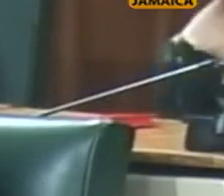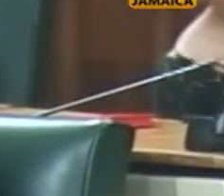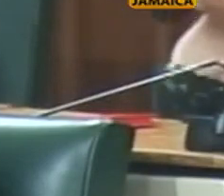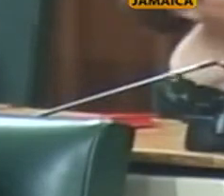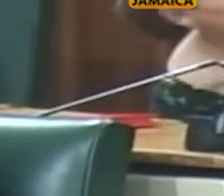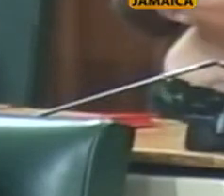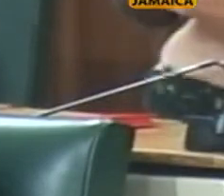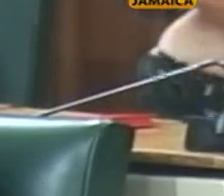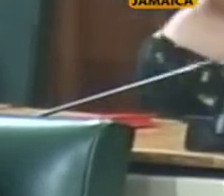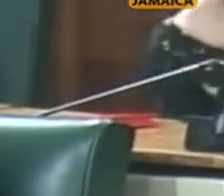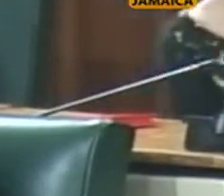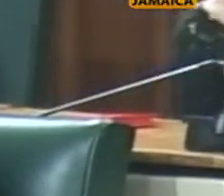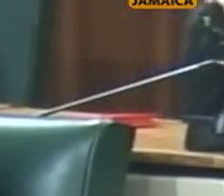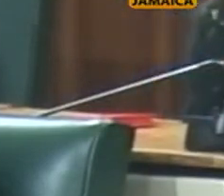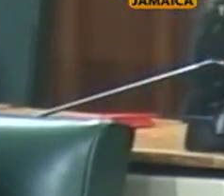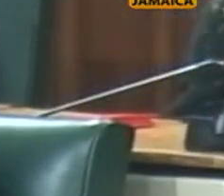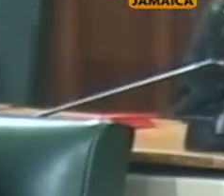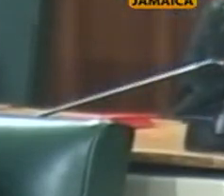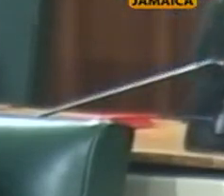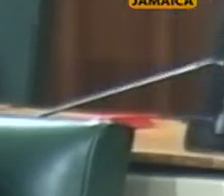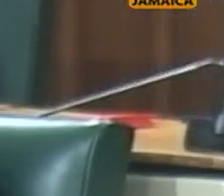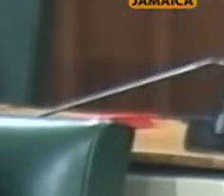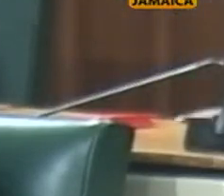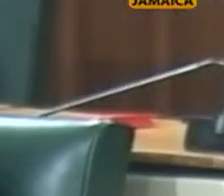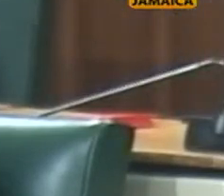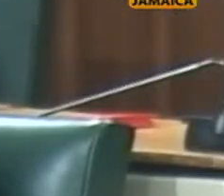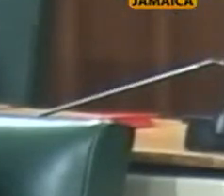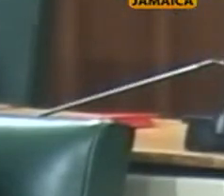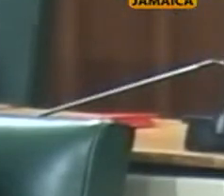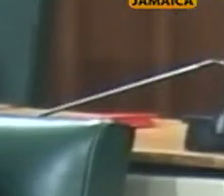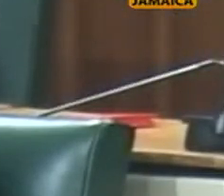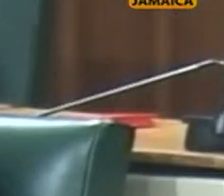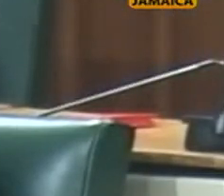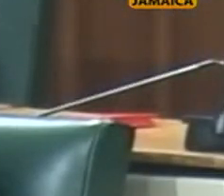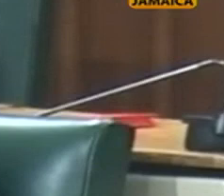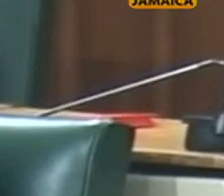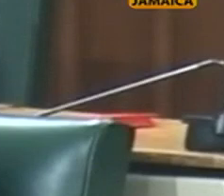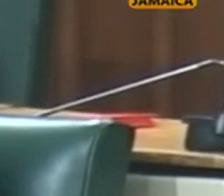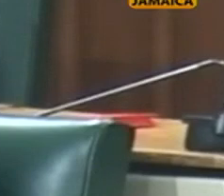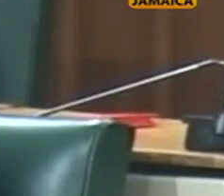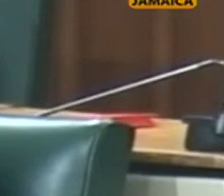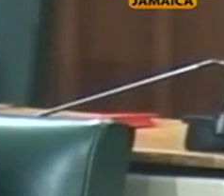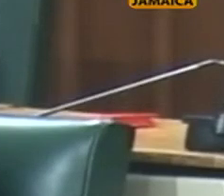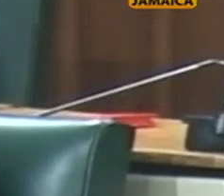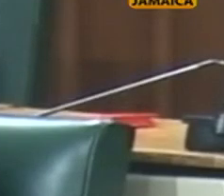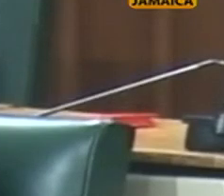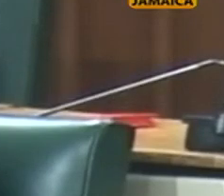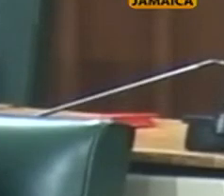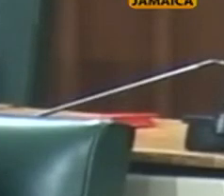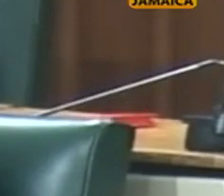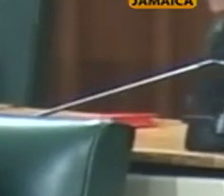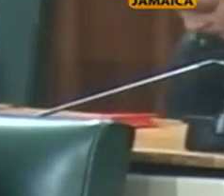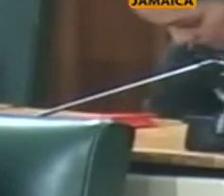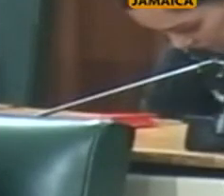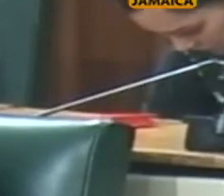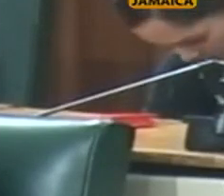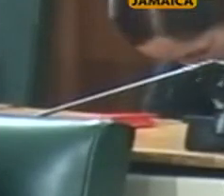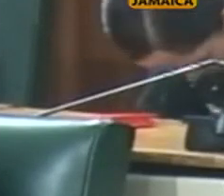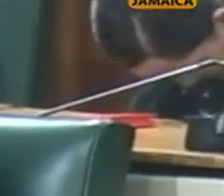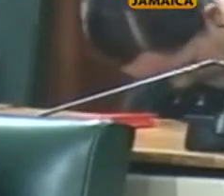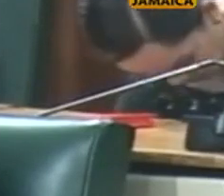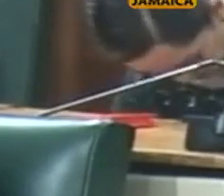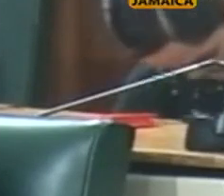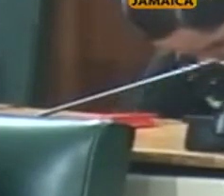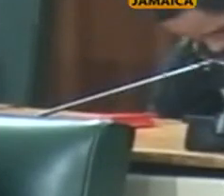recommendations. It amends Regulation 6A by deleting this current paragraph 1 and substituting new paragraph. The